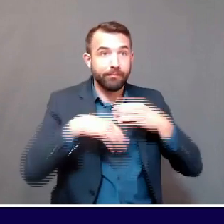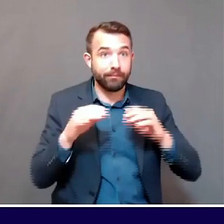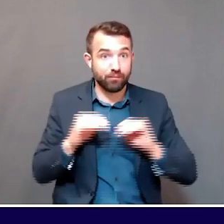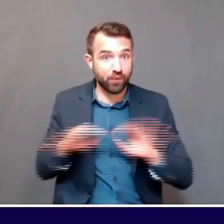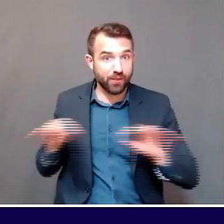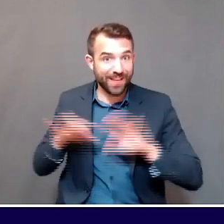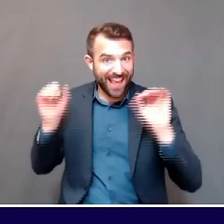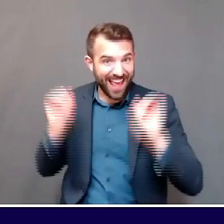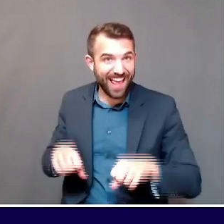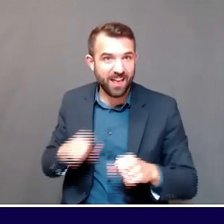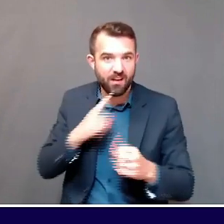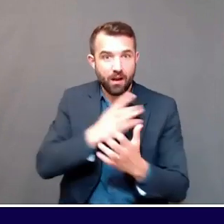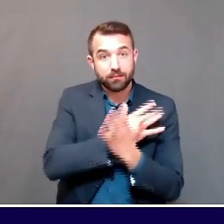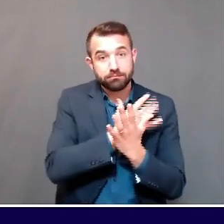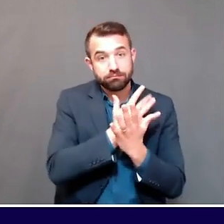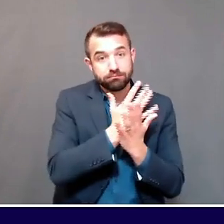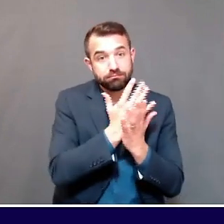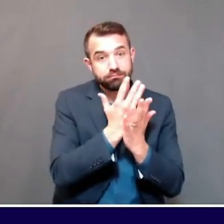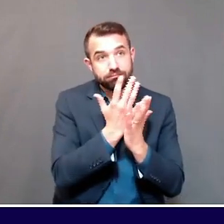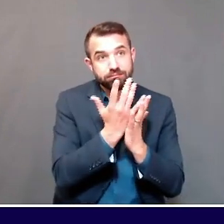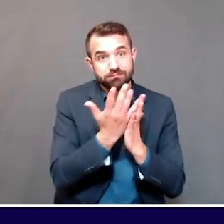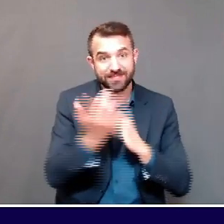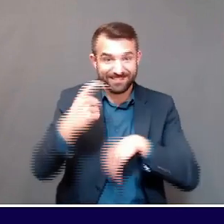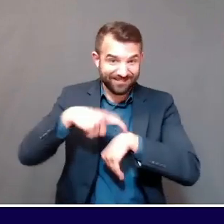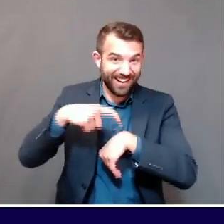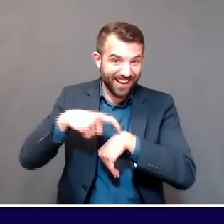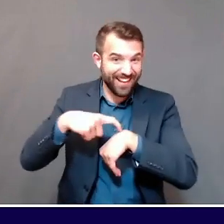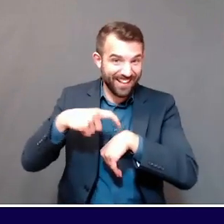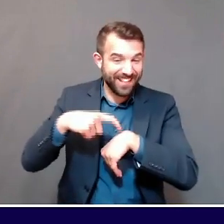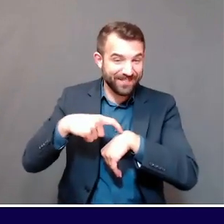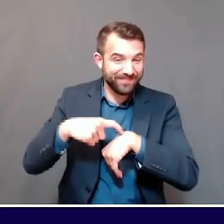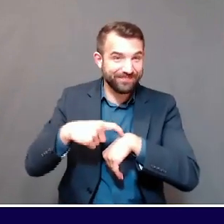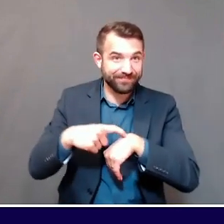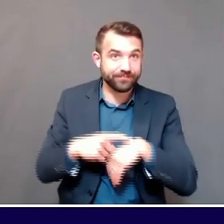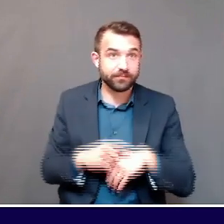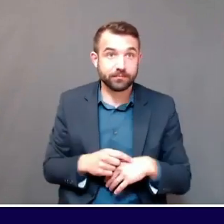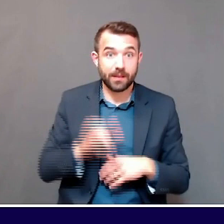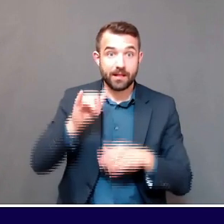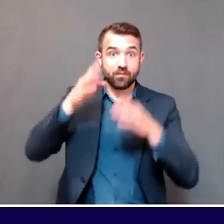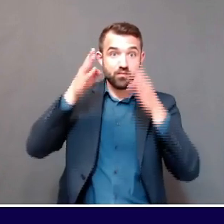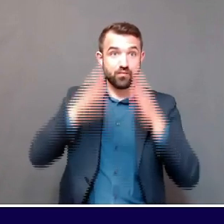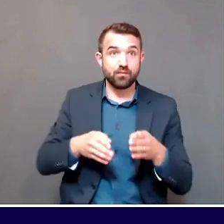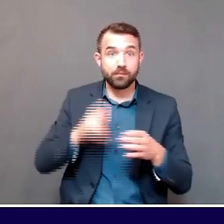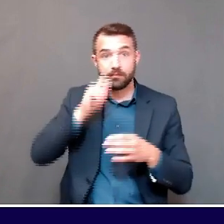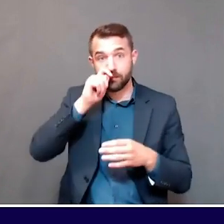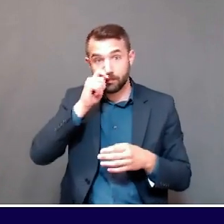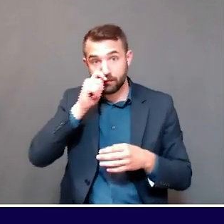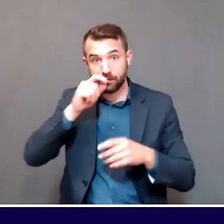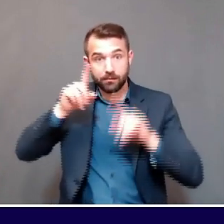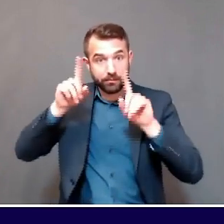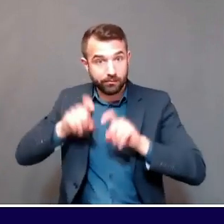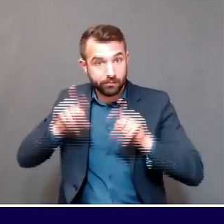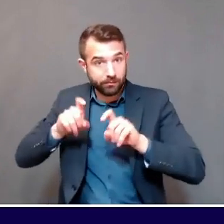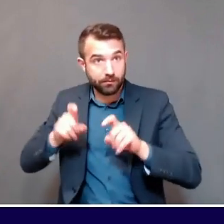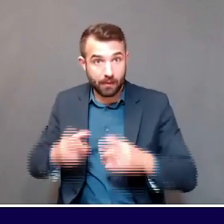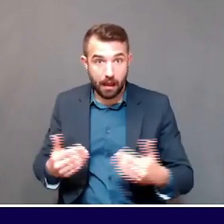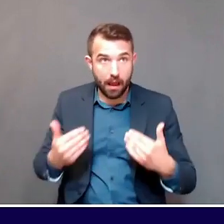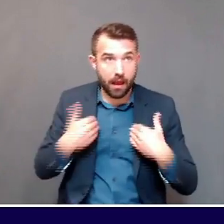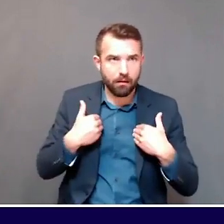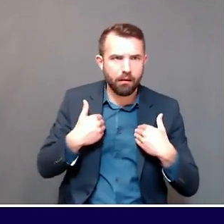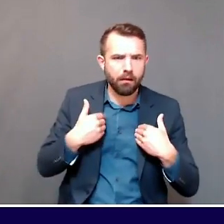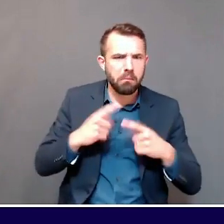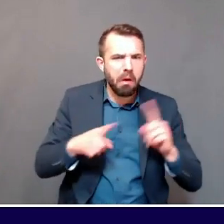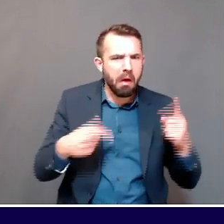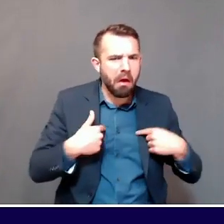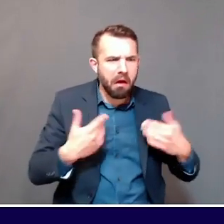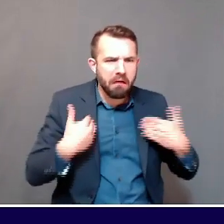gets a test for COVID-19, tests positive and has absolutely no symptoms, they can continue to